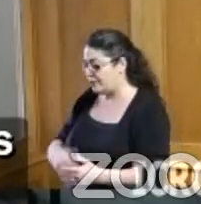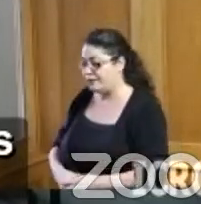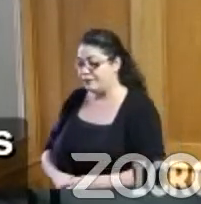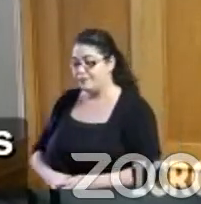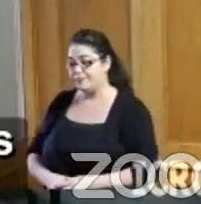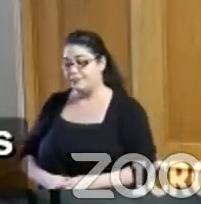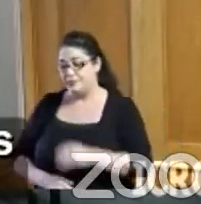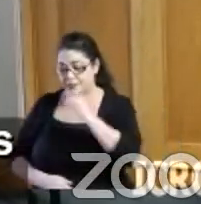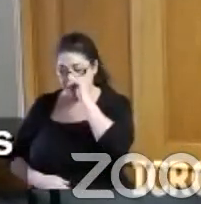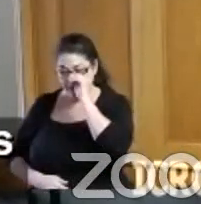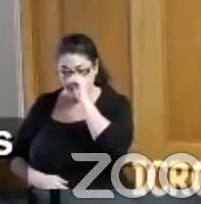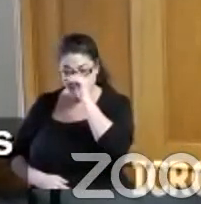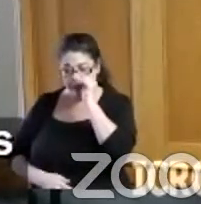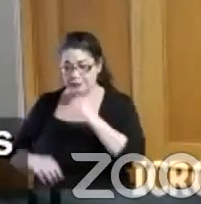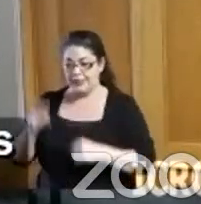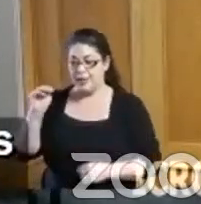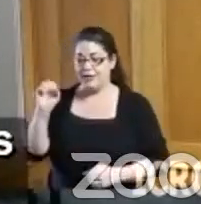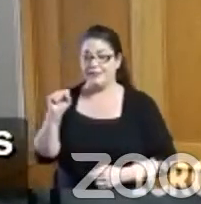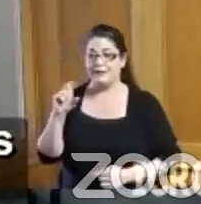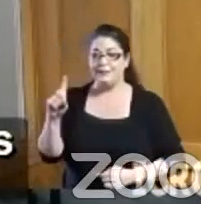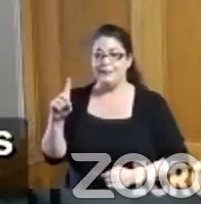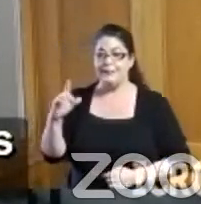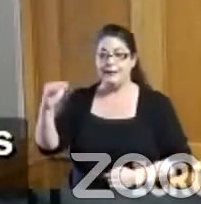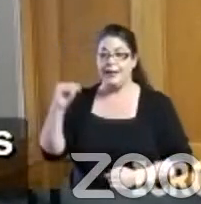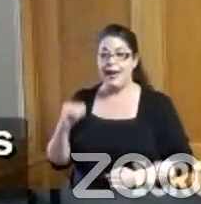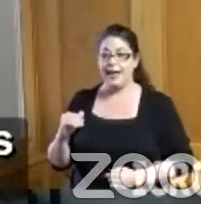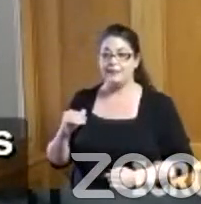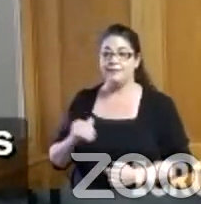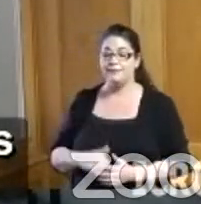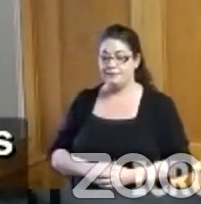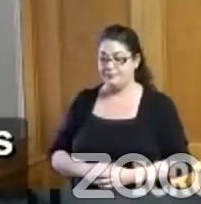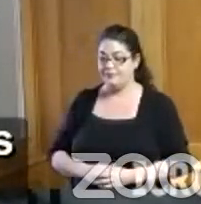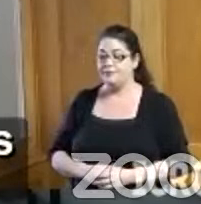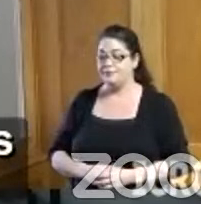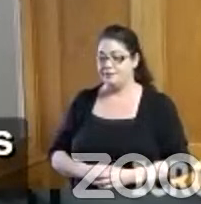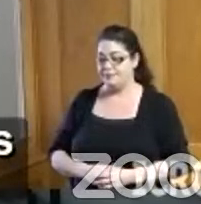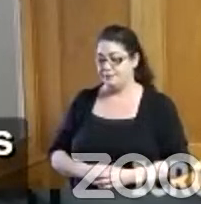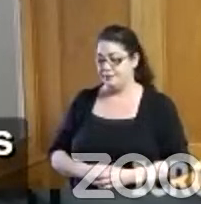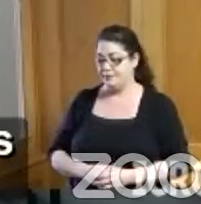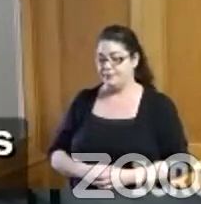Uh-huh. We have MSD up next.